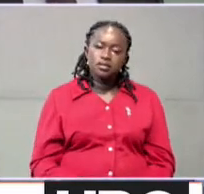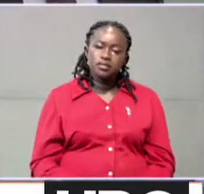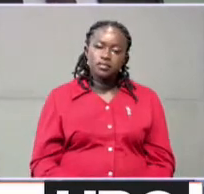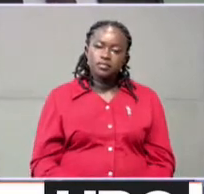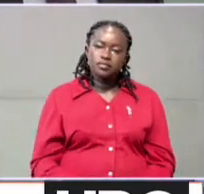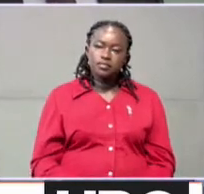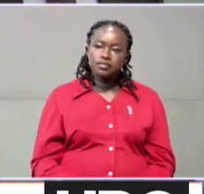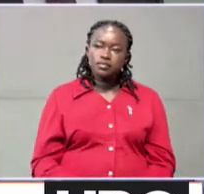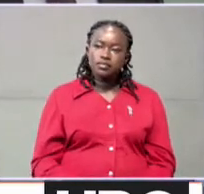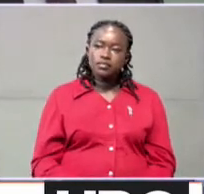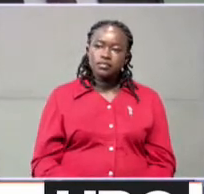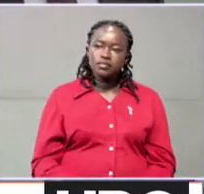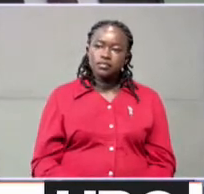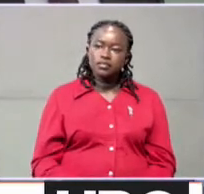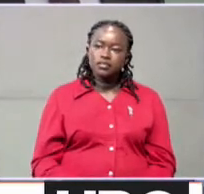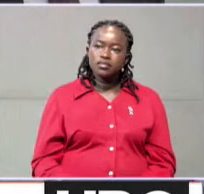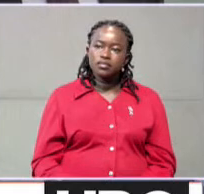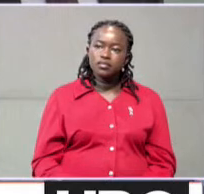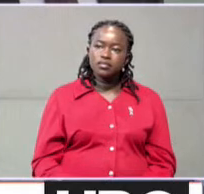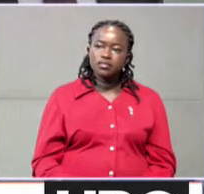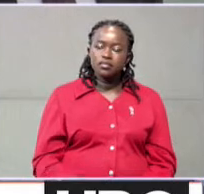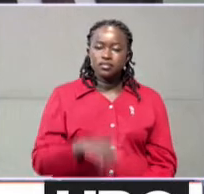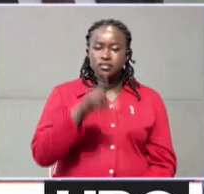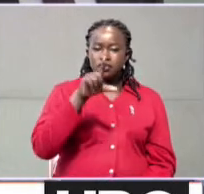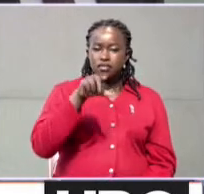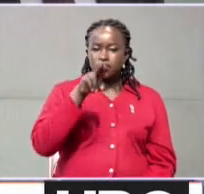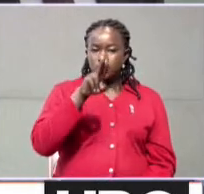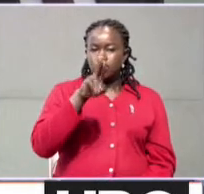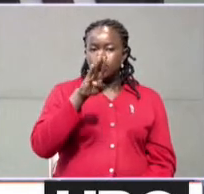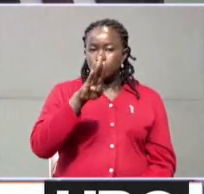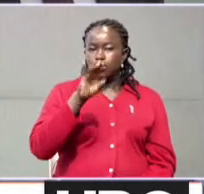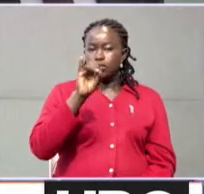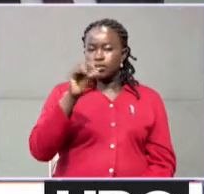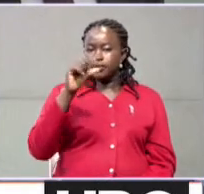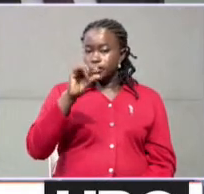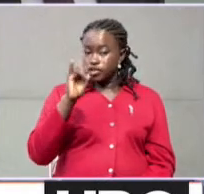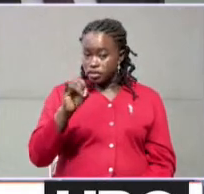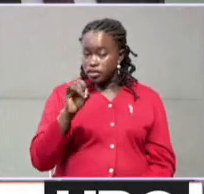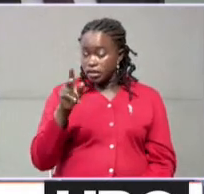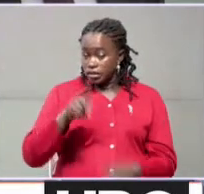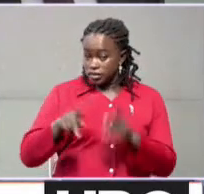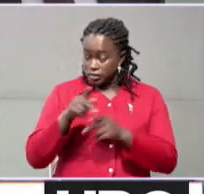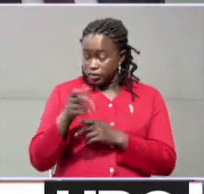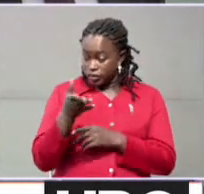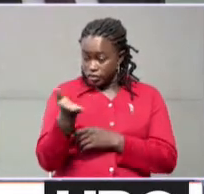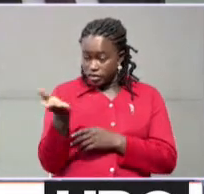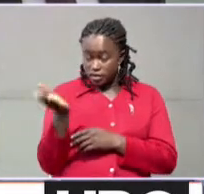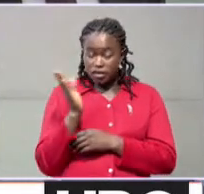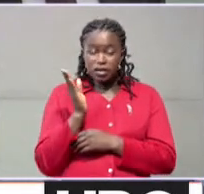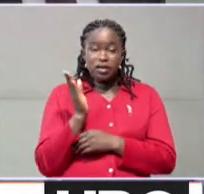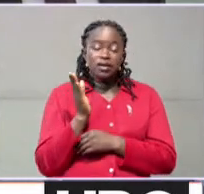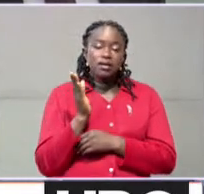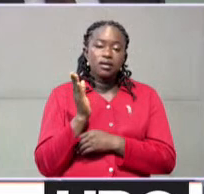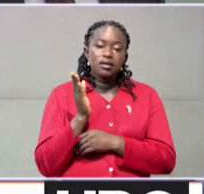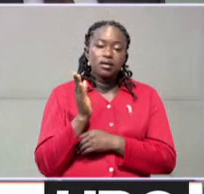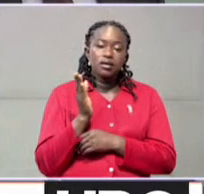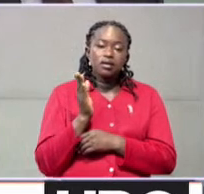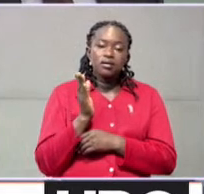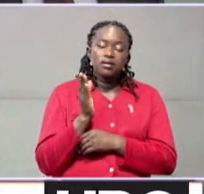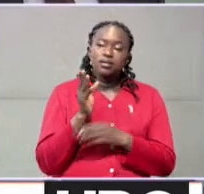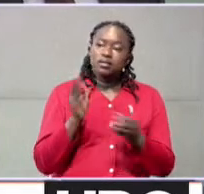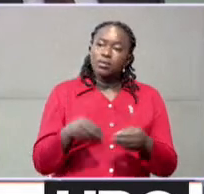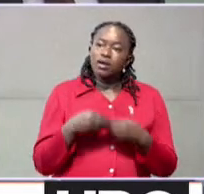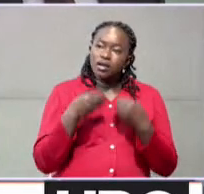rubiji channel mr speaker those people were given a